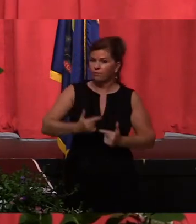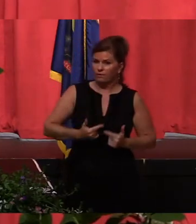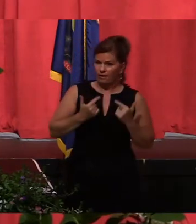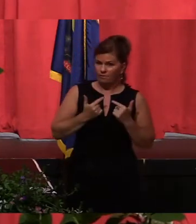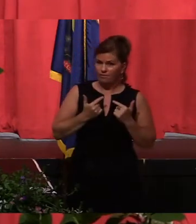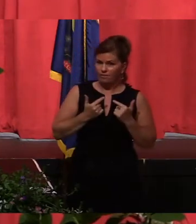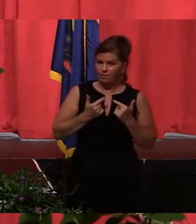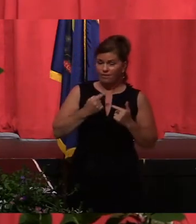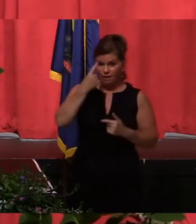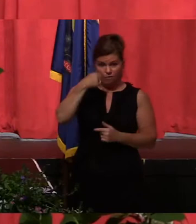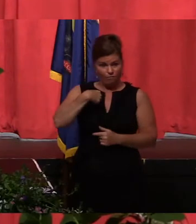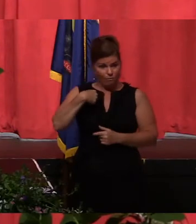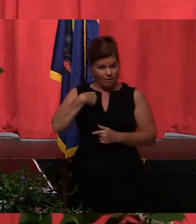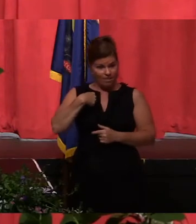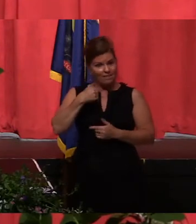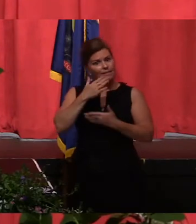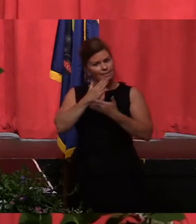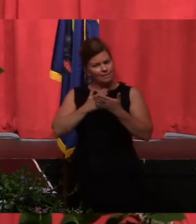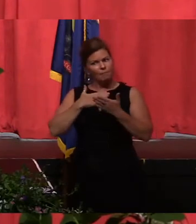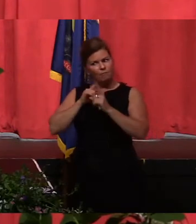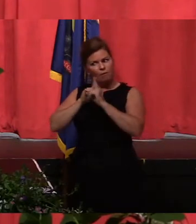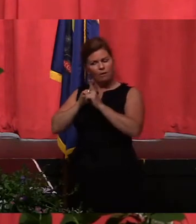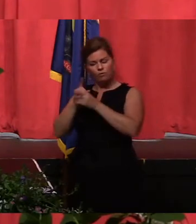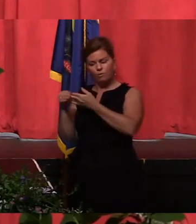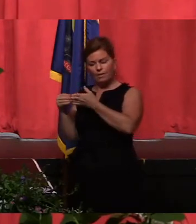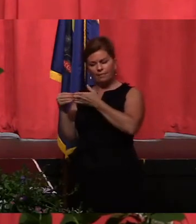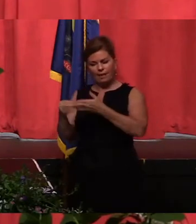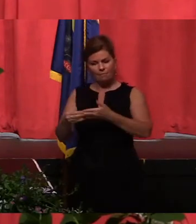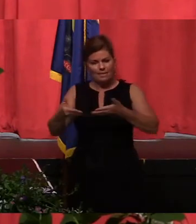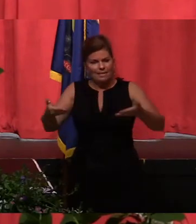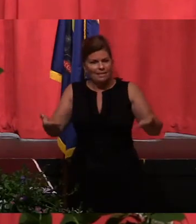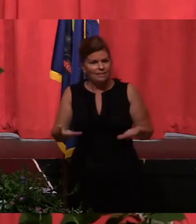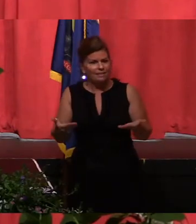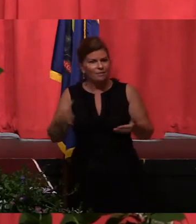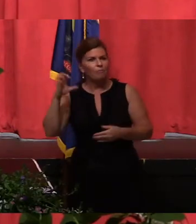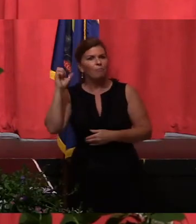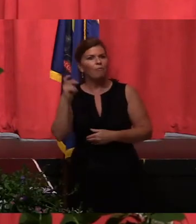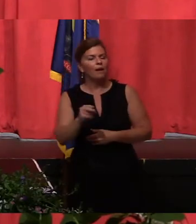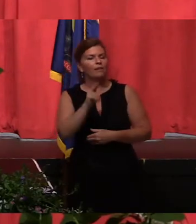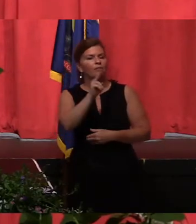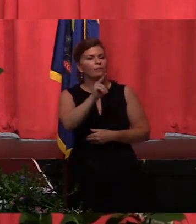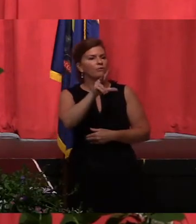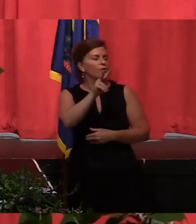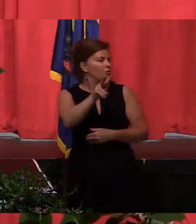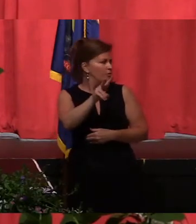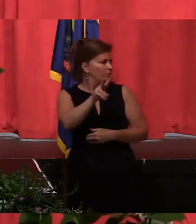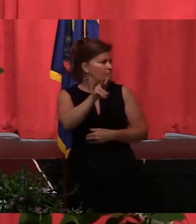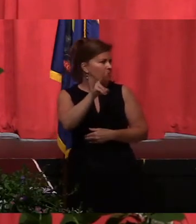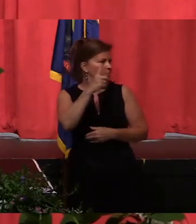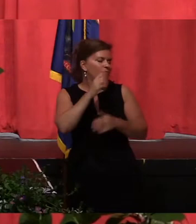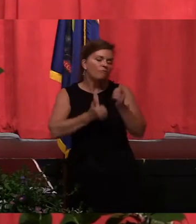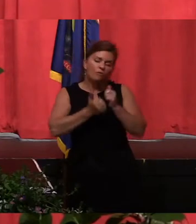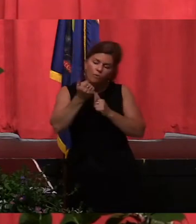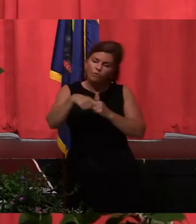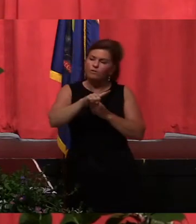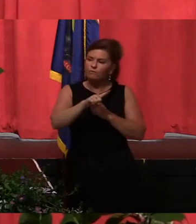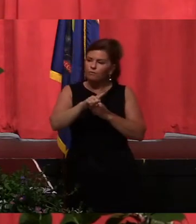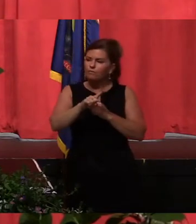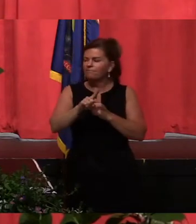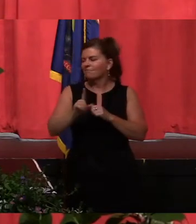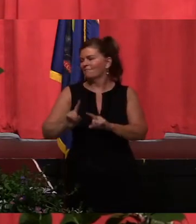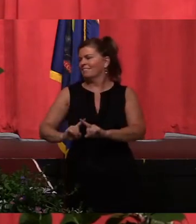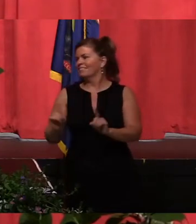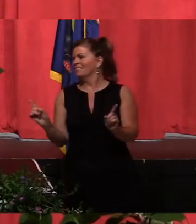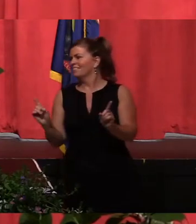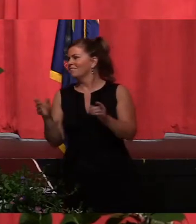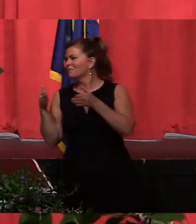to the path back to U32. For most of you, though, it will be something different. No matter your